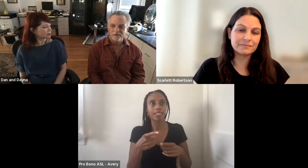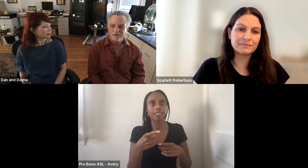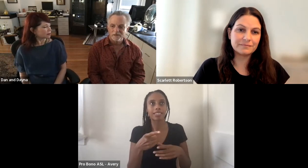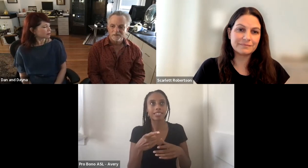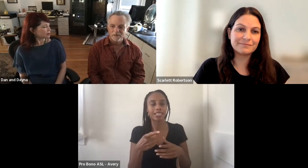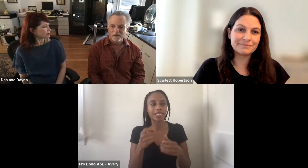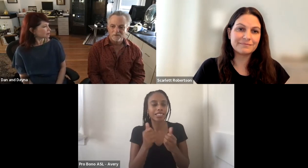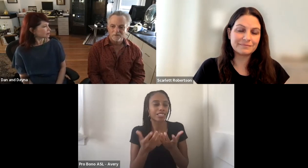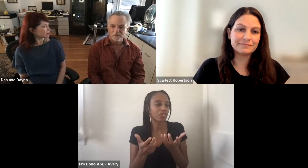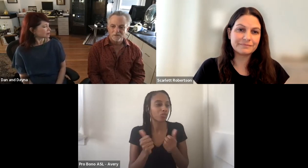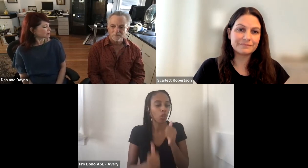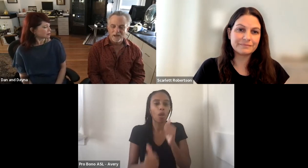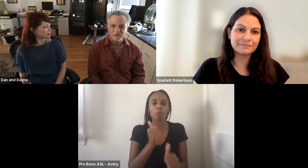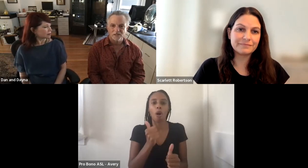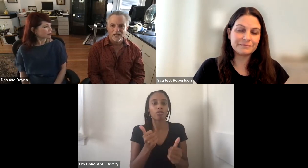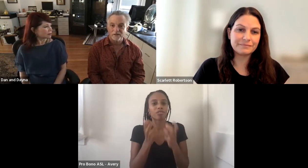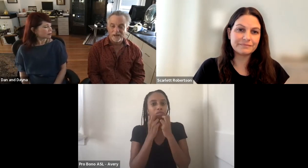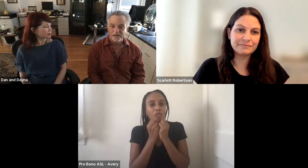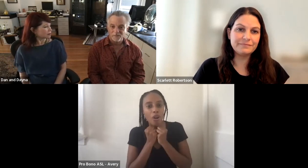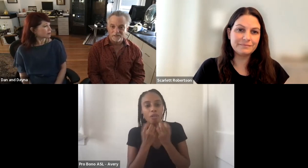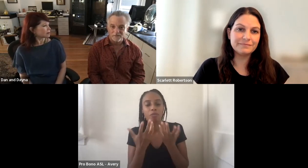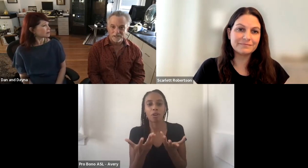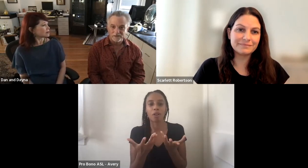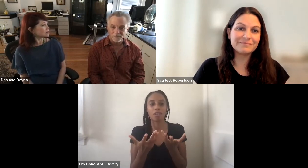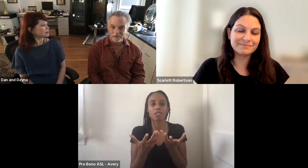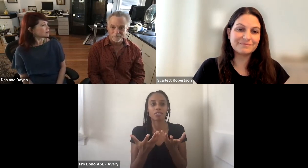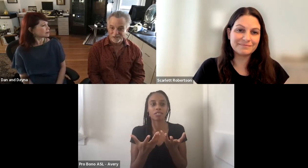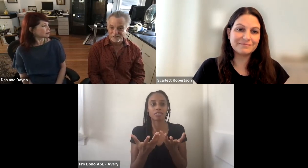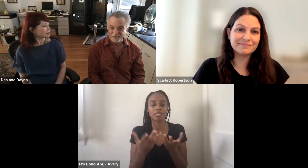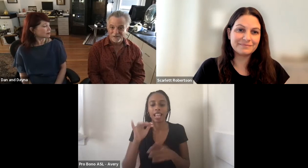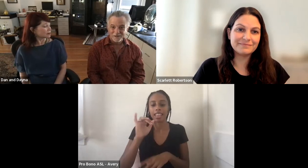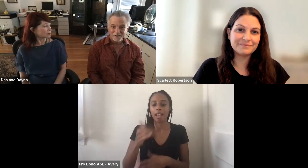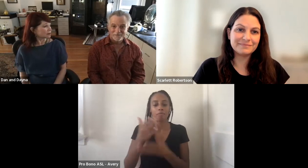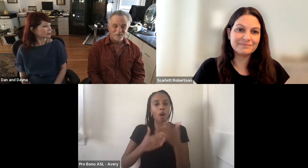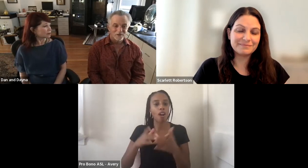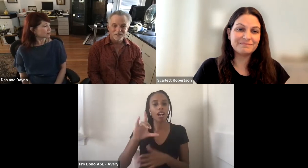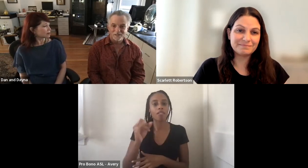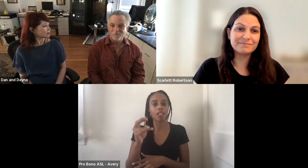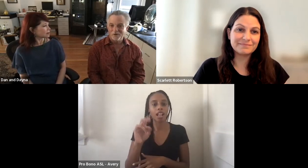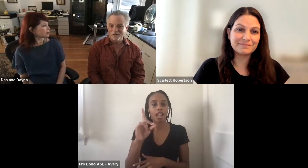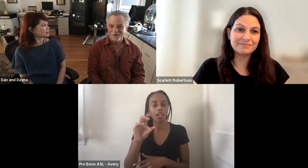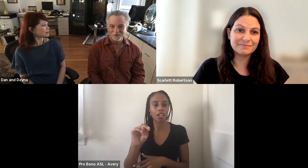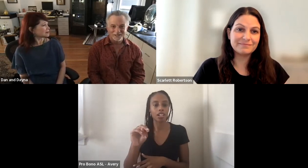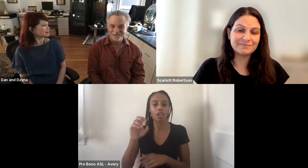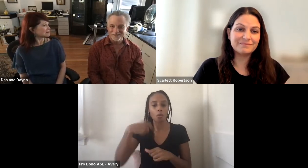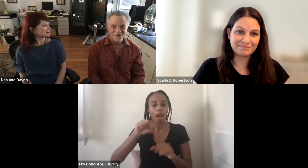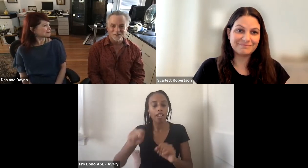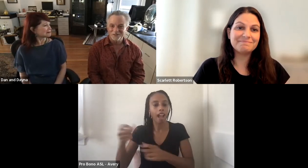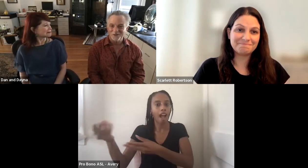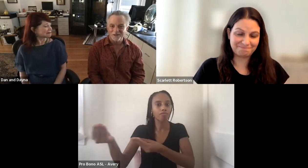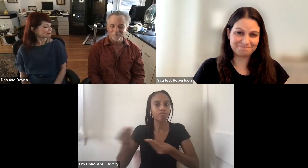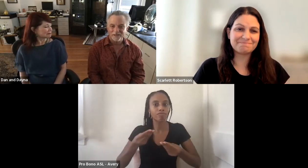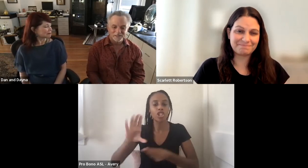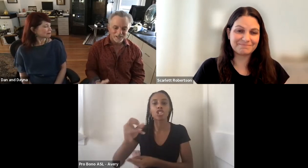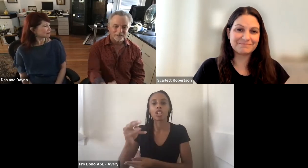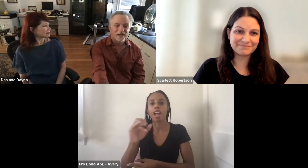we've somehow managed to channel that aspect of Leonard, embracing the joyous and the broken, the holy and the